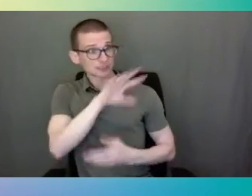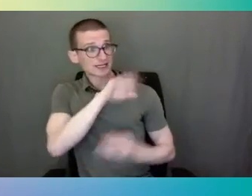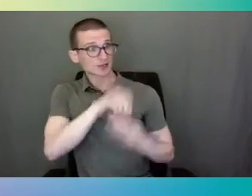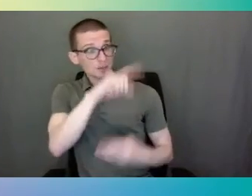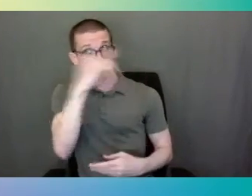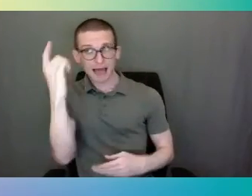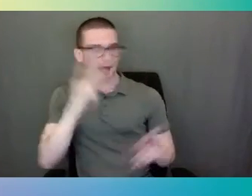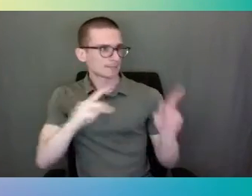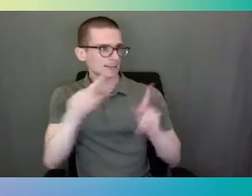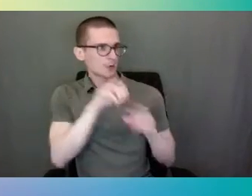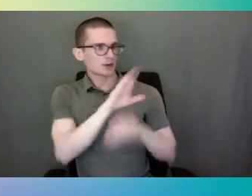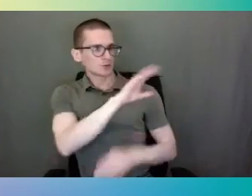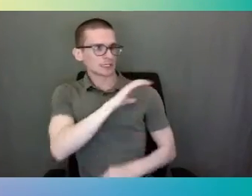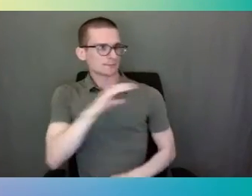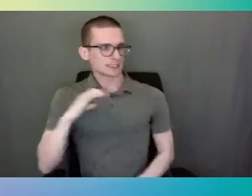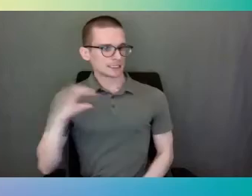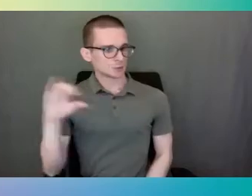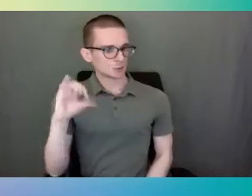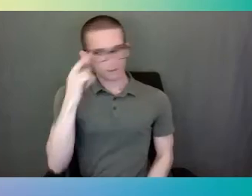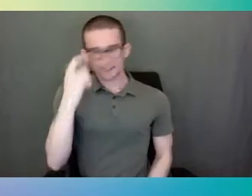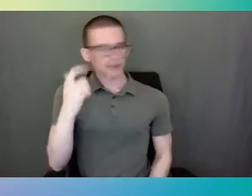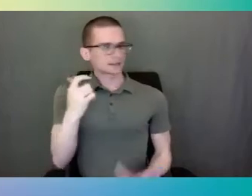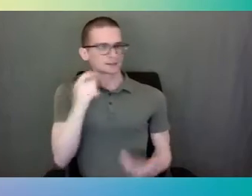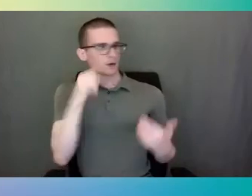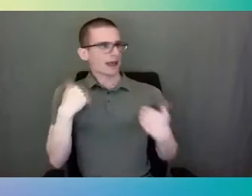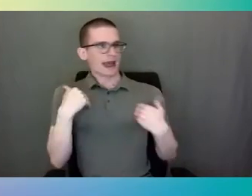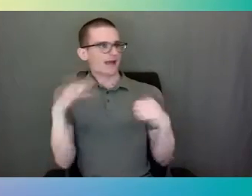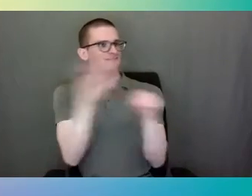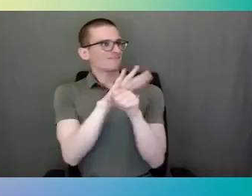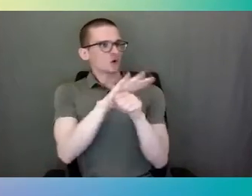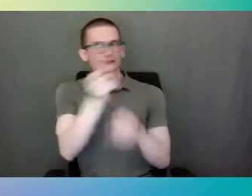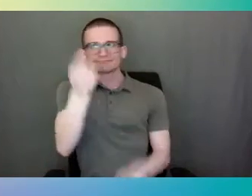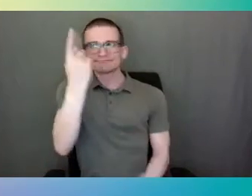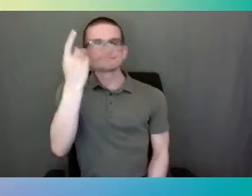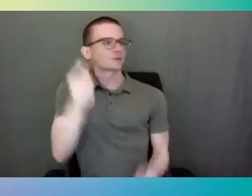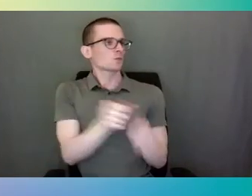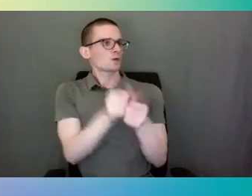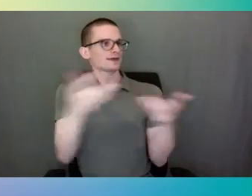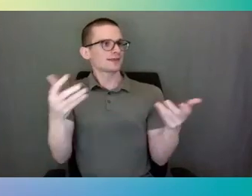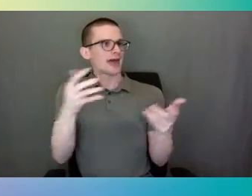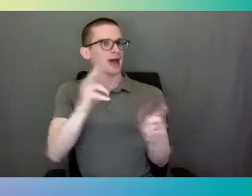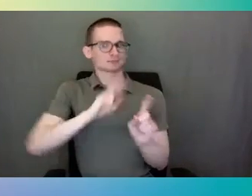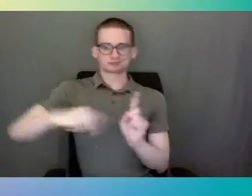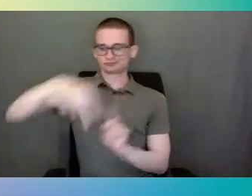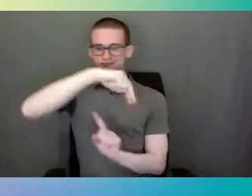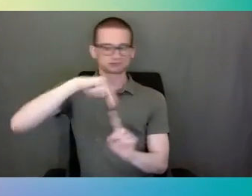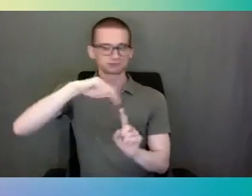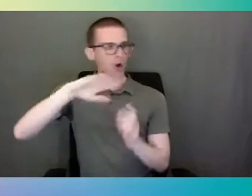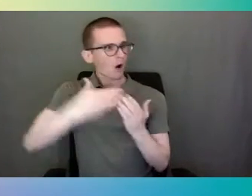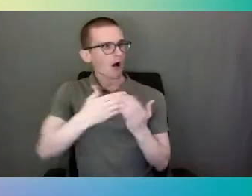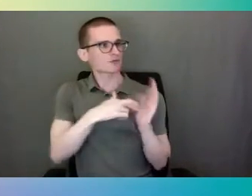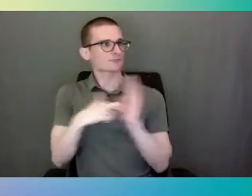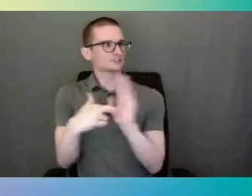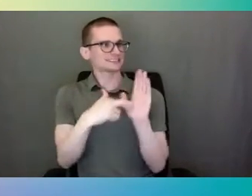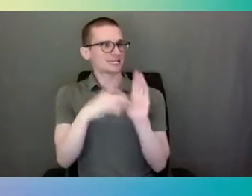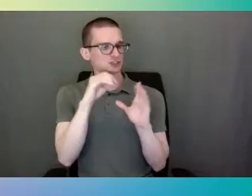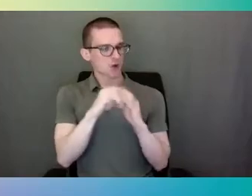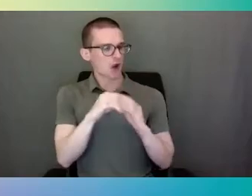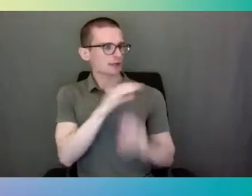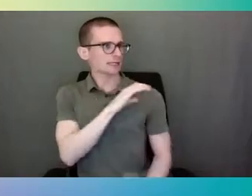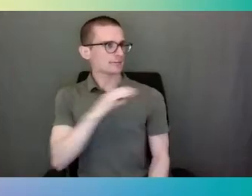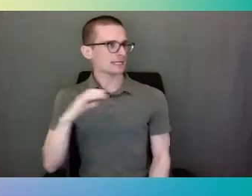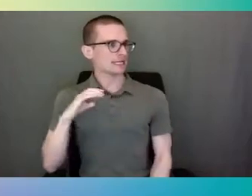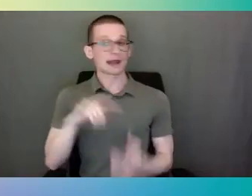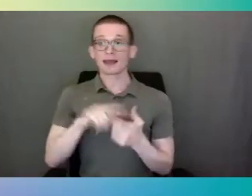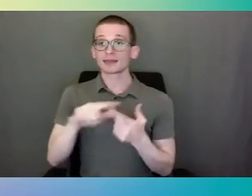getting a full picture and representation if you don't have all types of representation on your committee. And then we found this letter